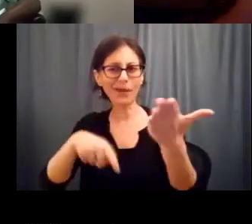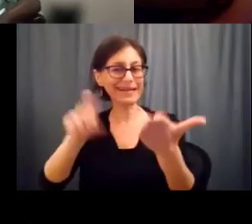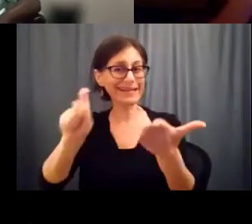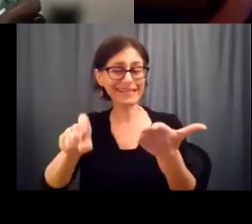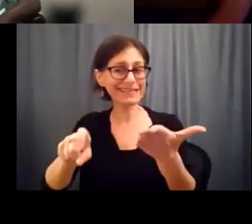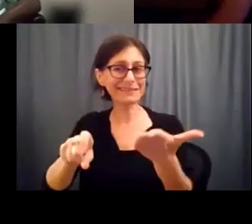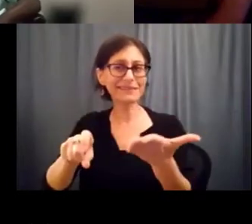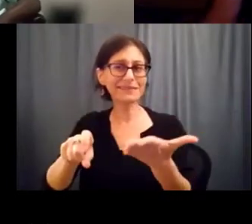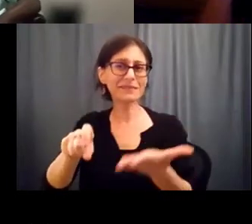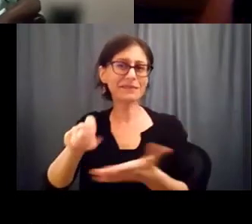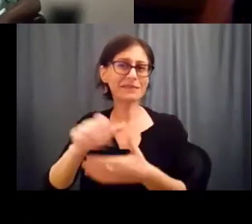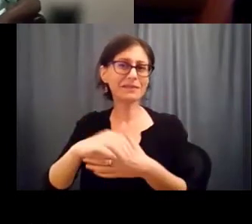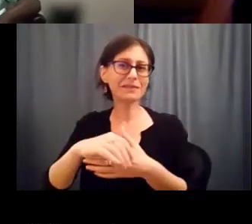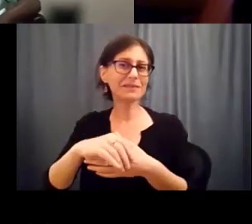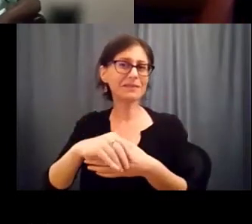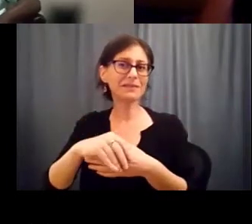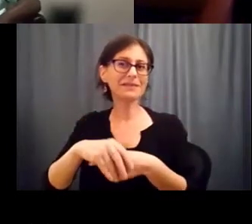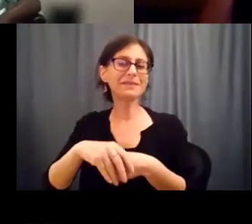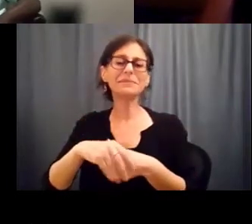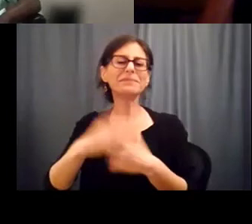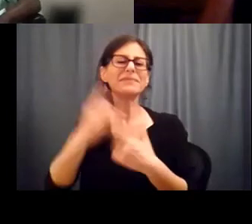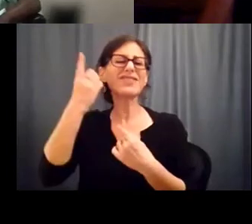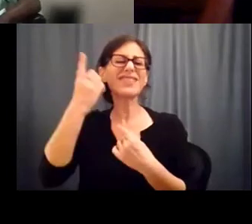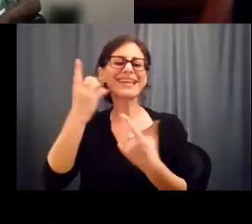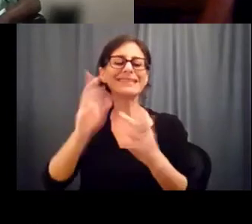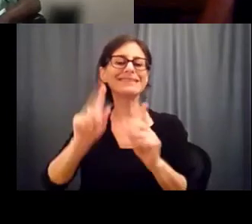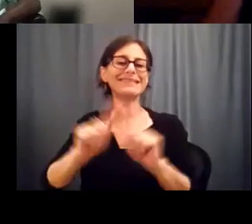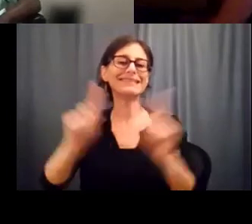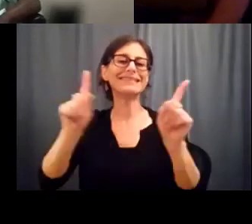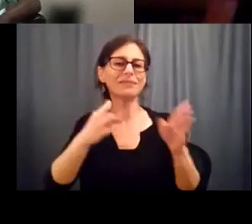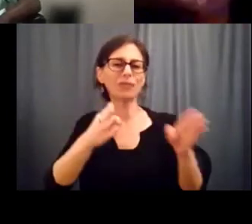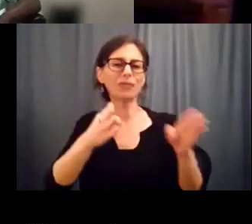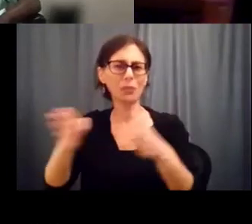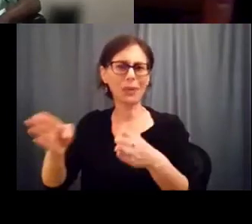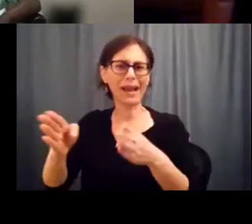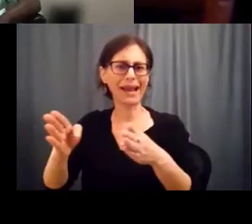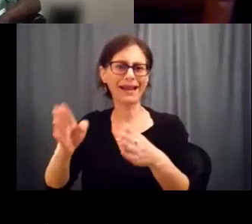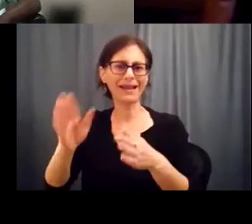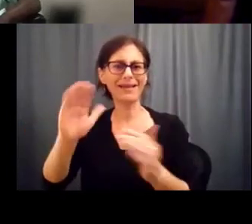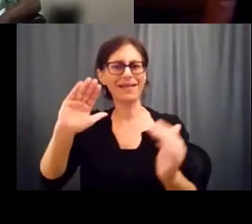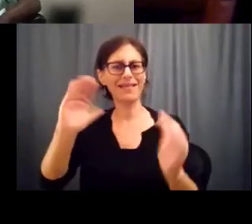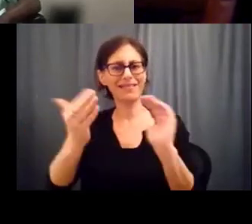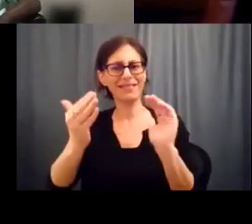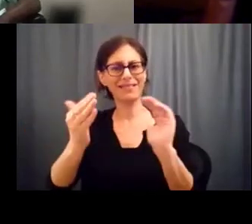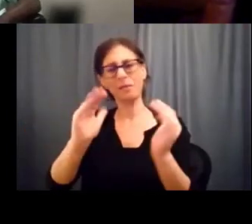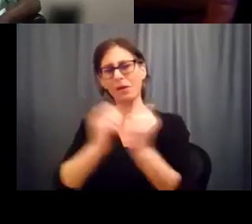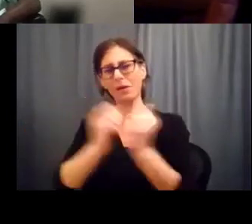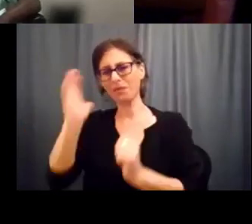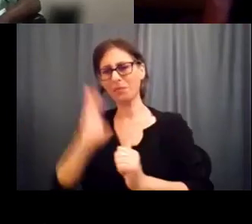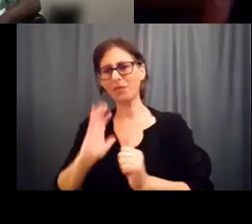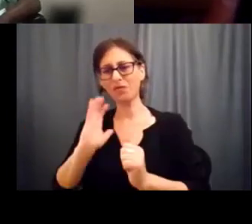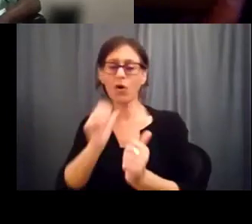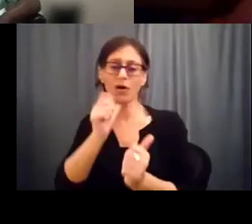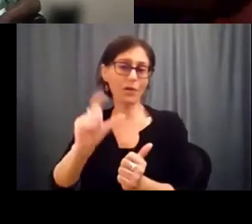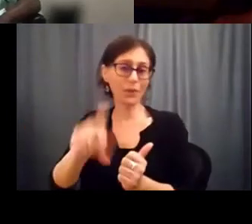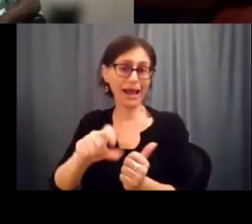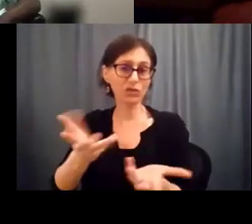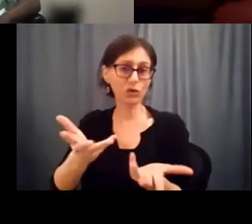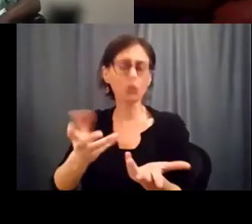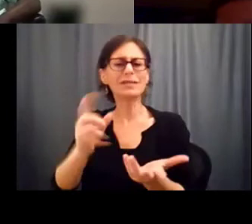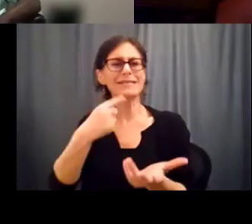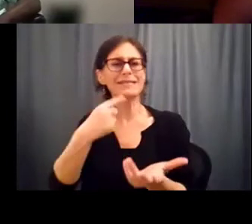think in a different way than we, you know, would normally have to. And so it's not just like saying, okay, yes,